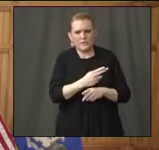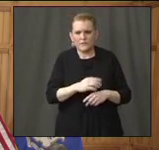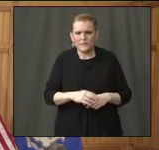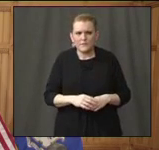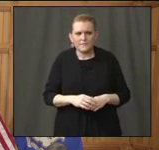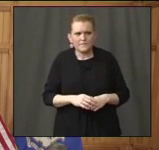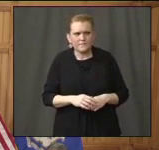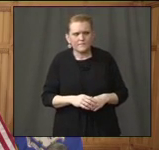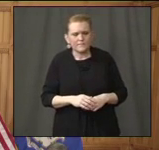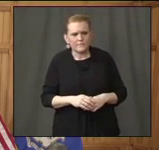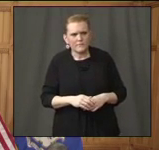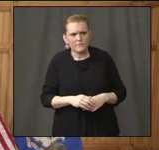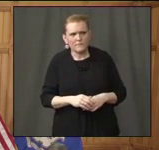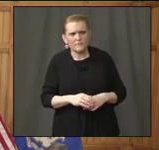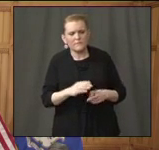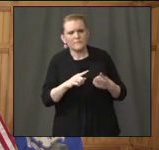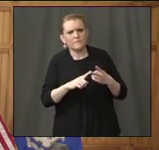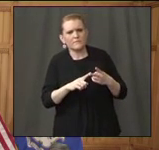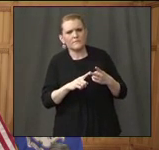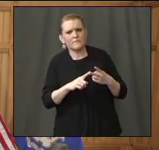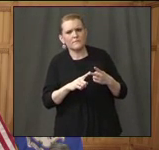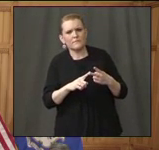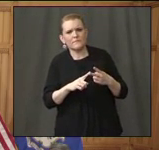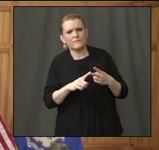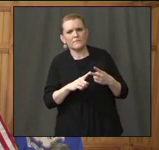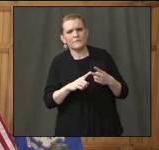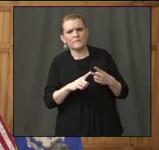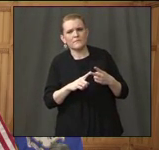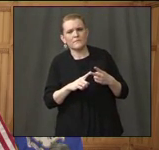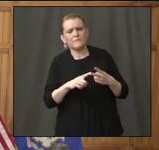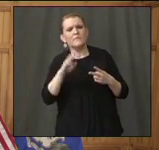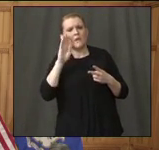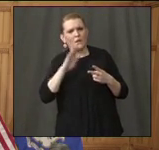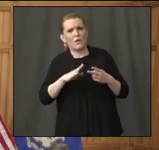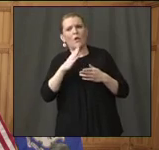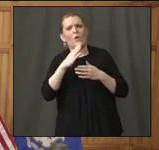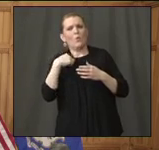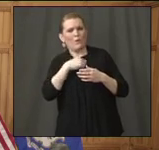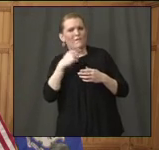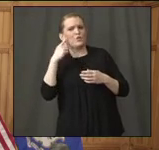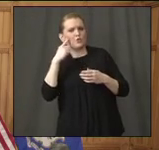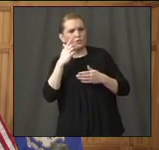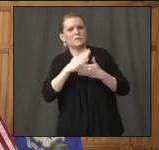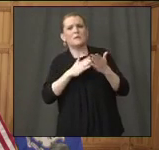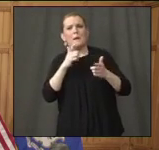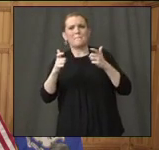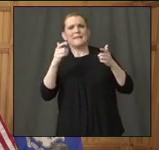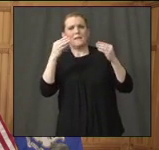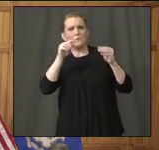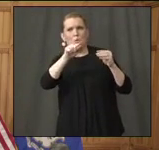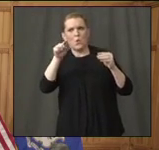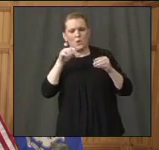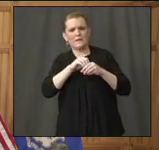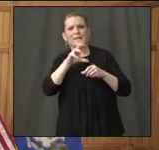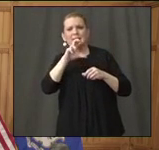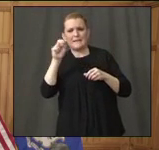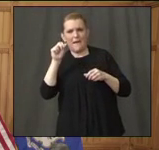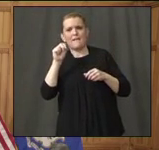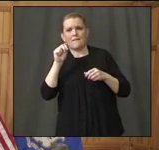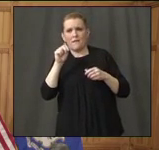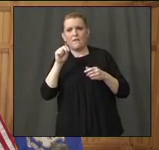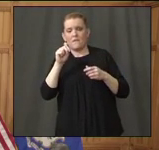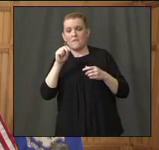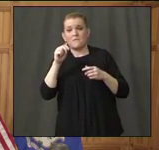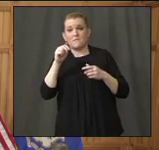stores, are allowing customers inside the store without a mask. They're saying they can't enforce the mask or because it's